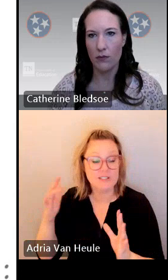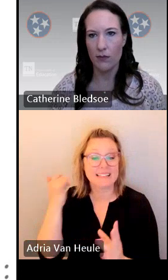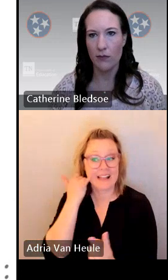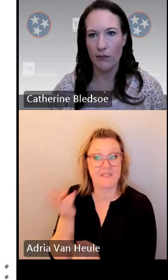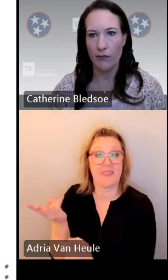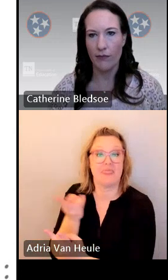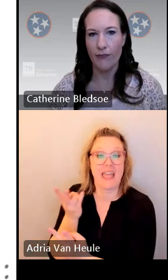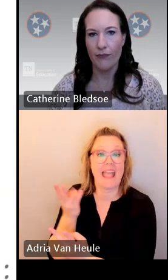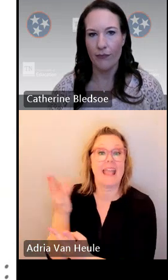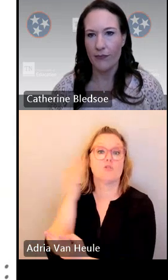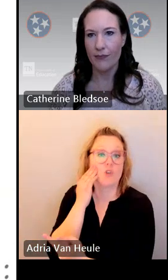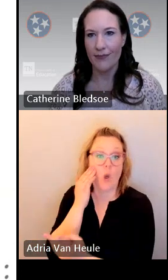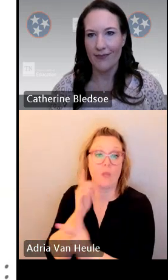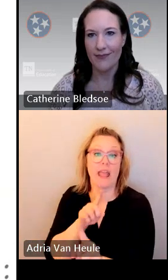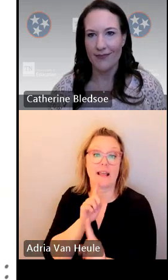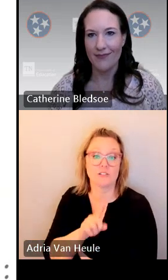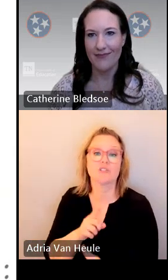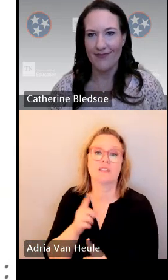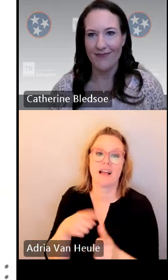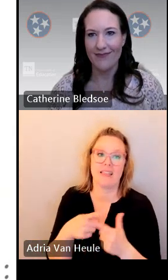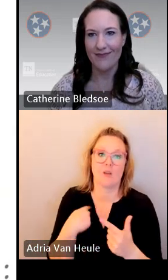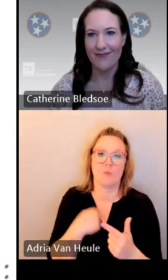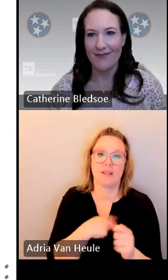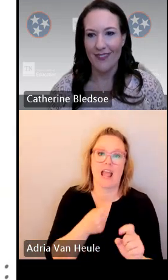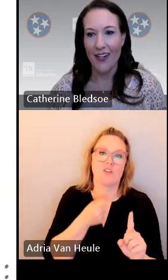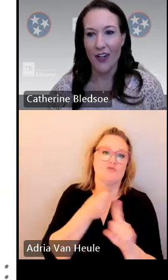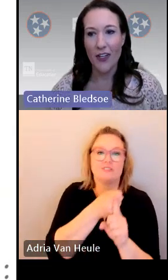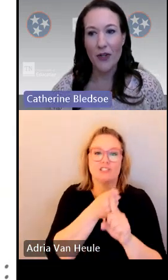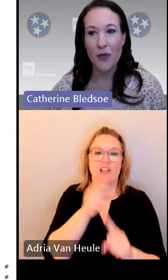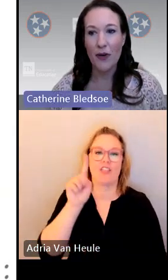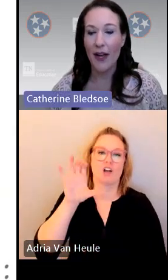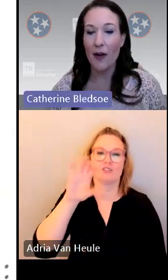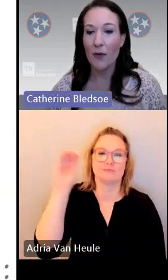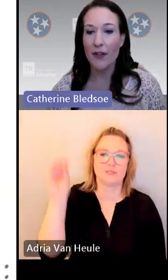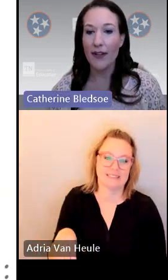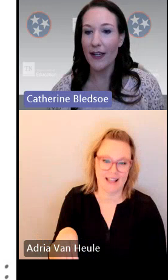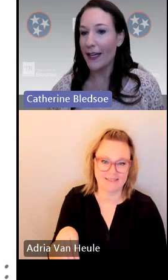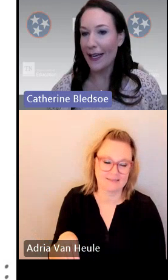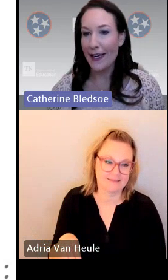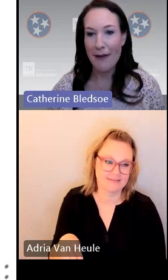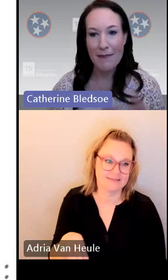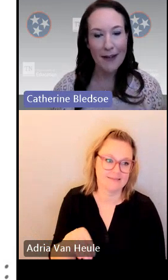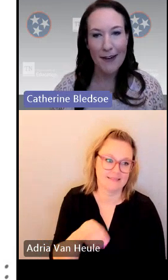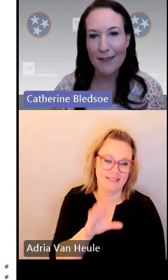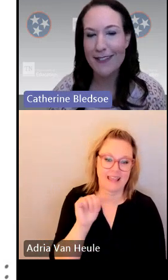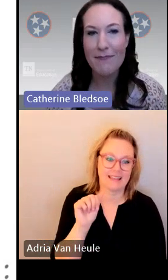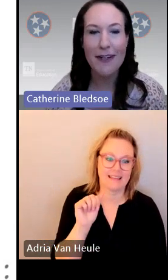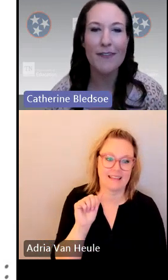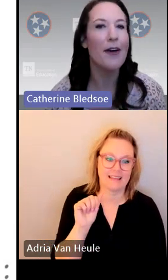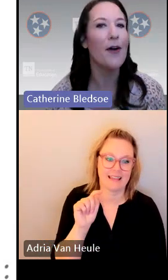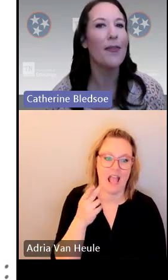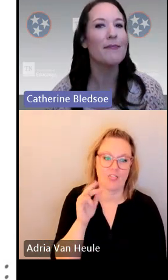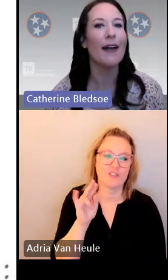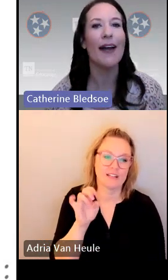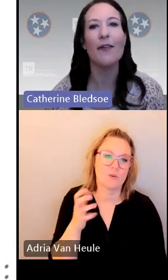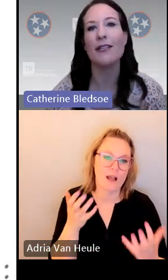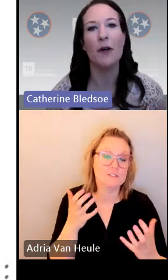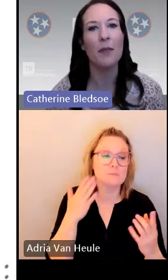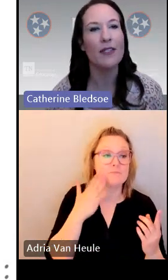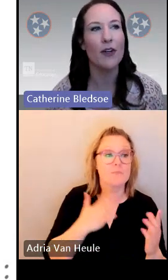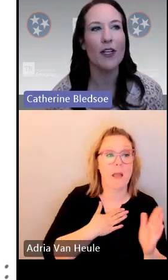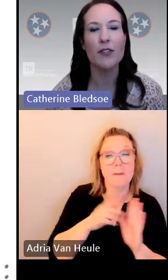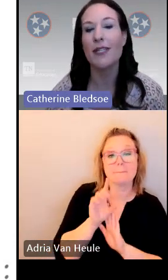that 100% that Catherine's looking for. And also I would, and again, my background was, many of you know this